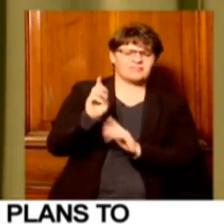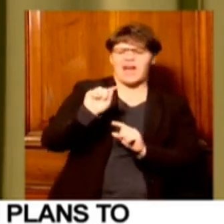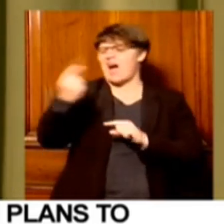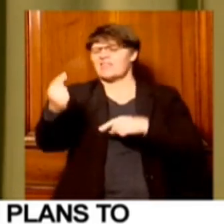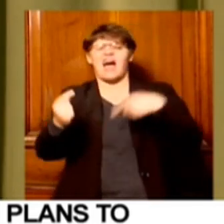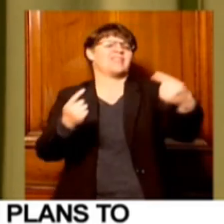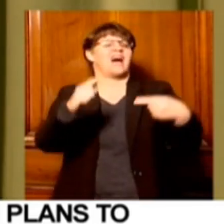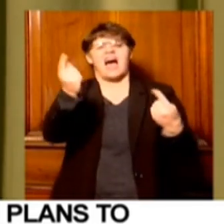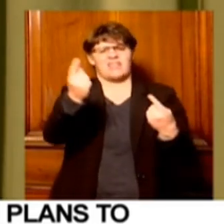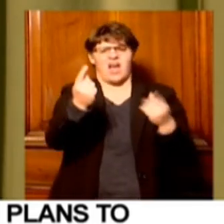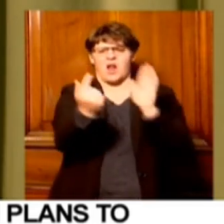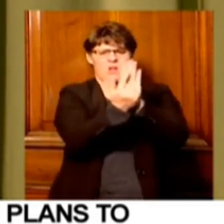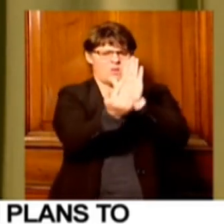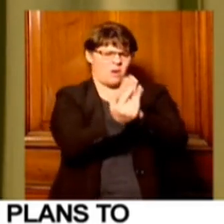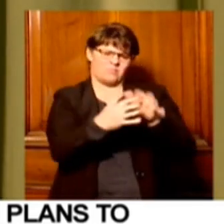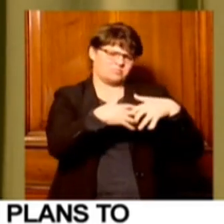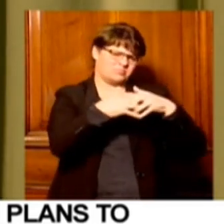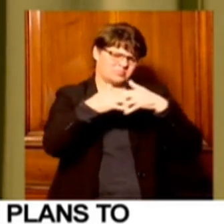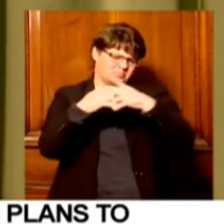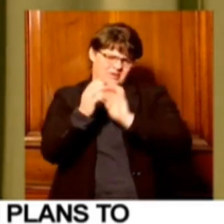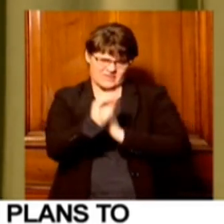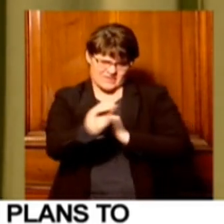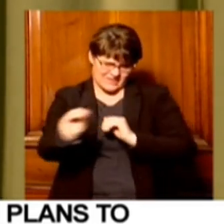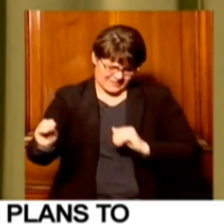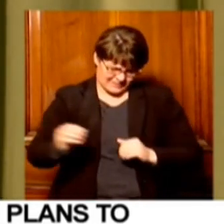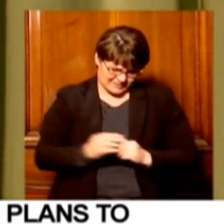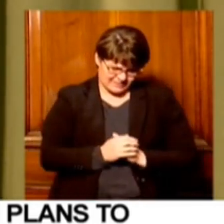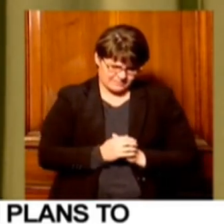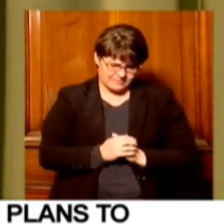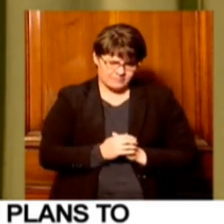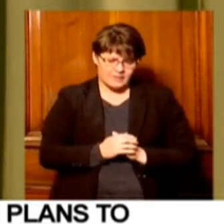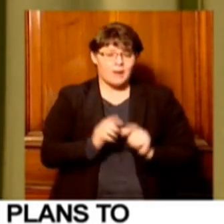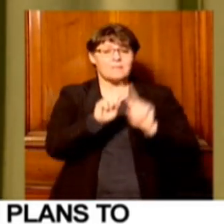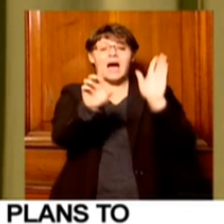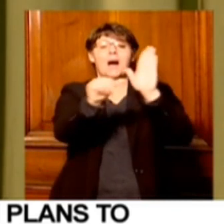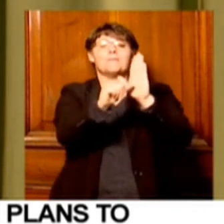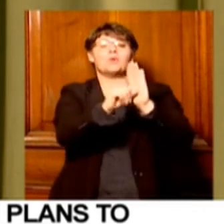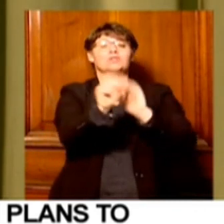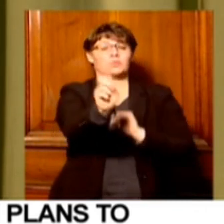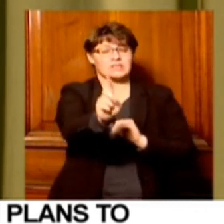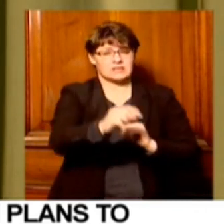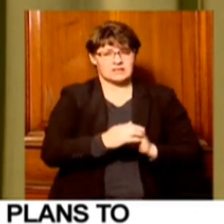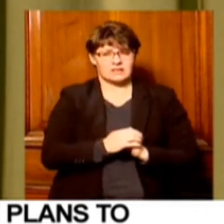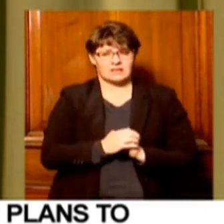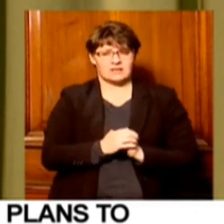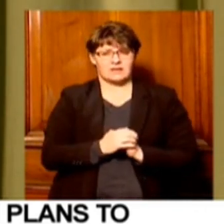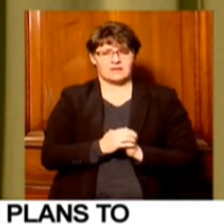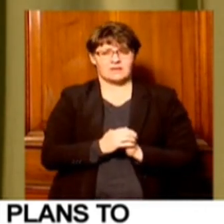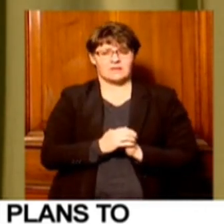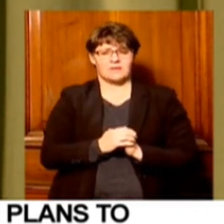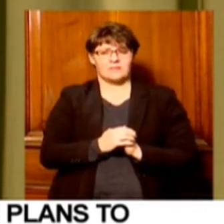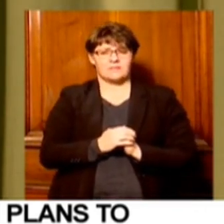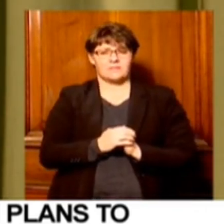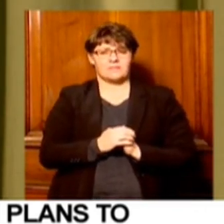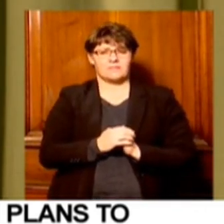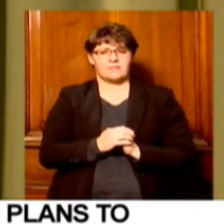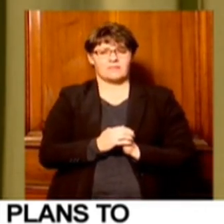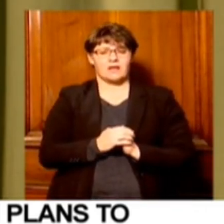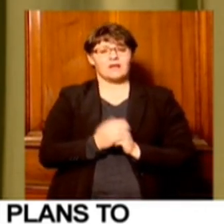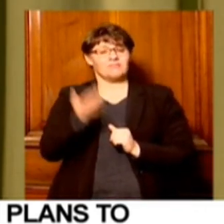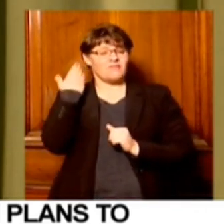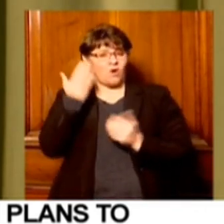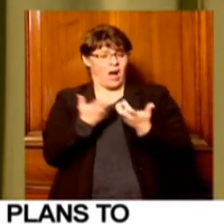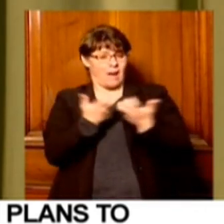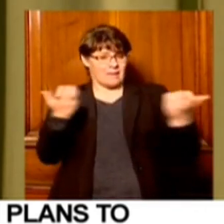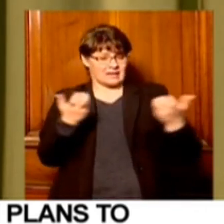other state organs in this regard. But importantly is that with the growing dissent of the apartheid